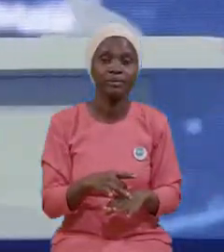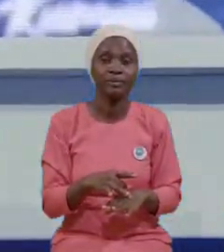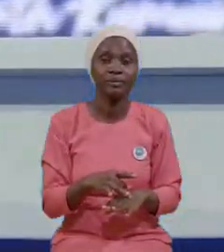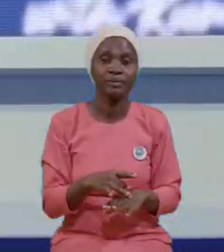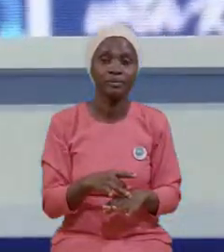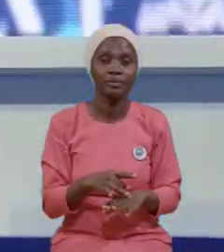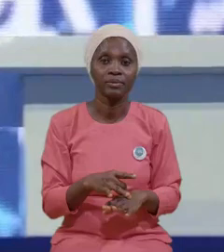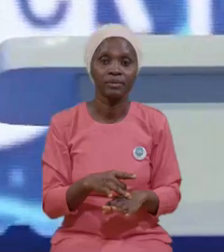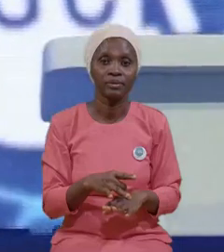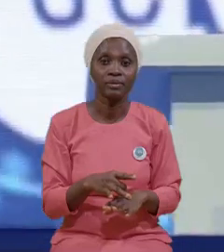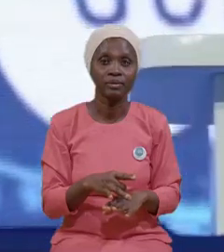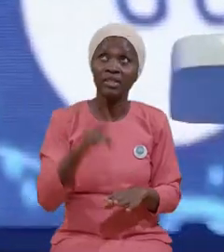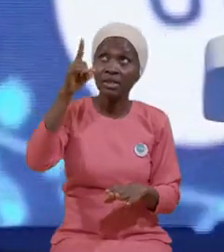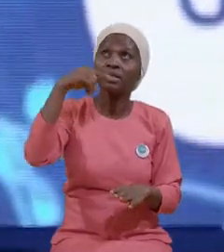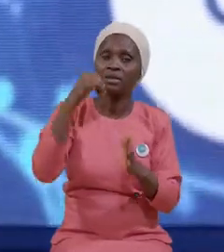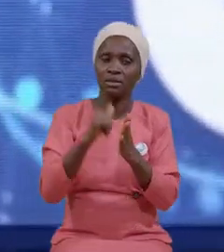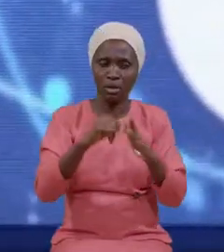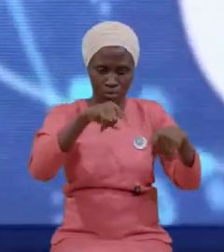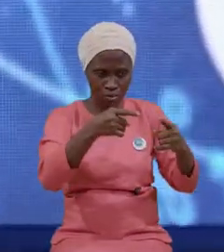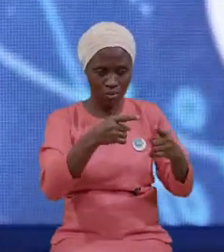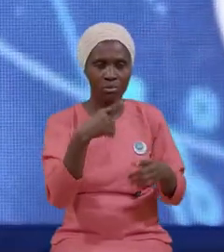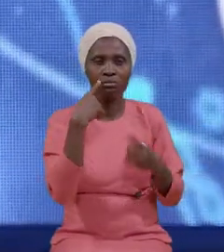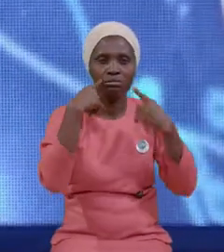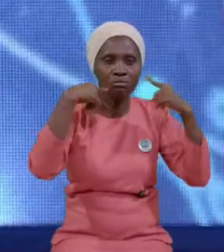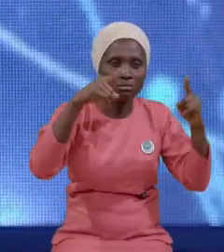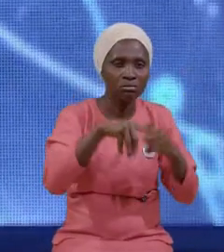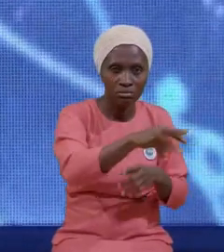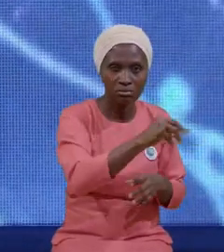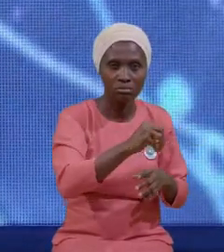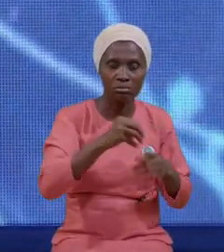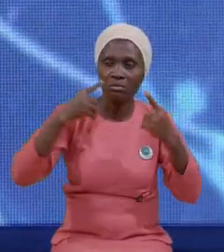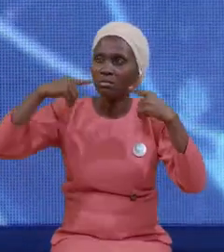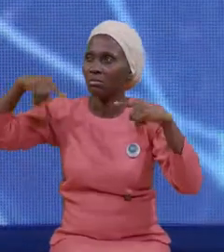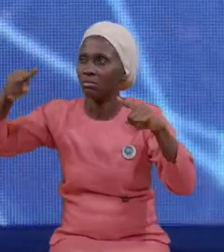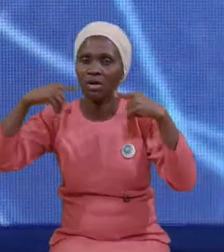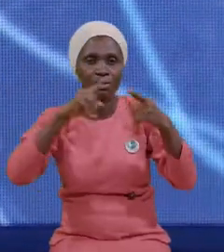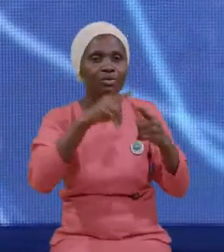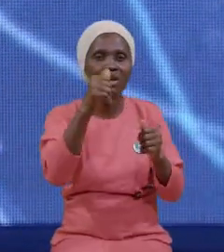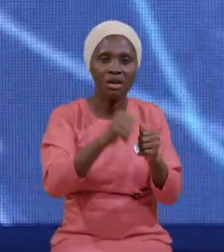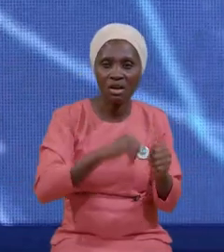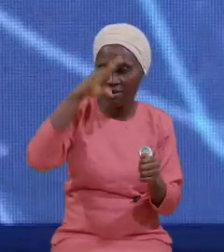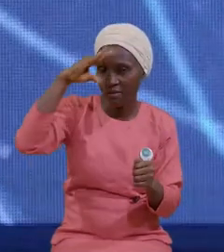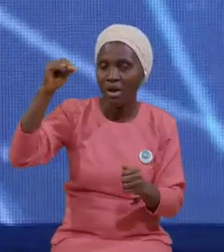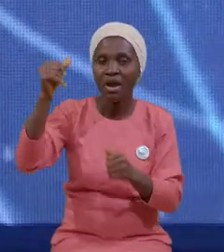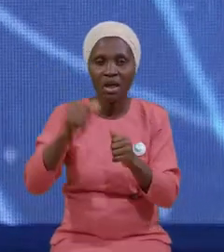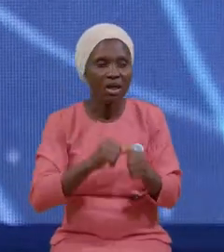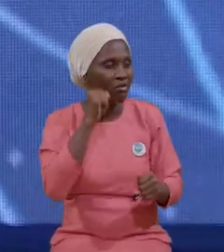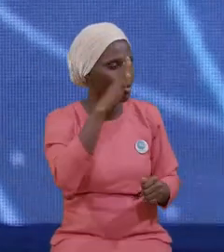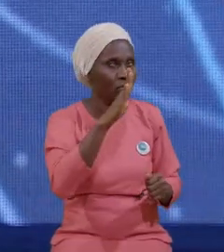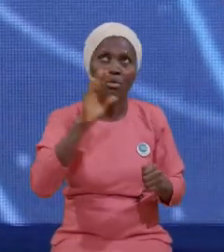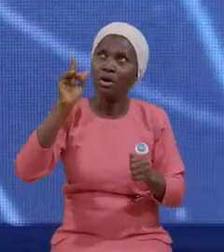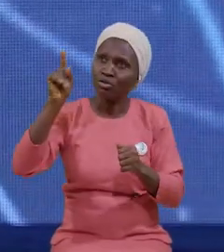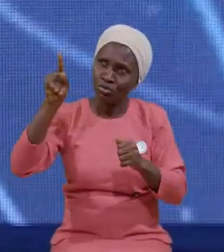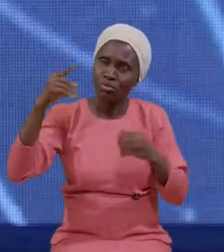He says, go tell them. Go tell every man, every woman. Go tell